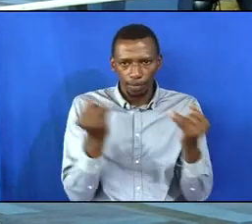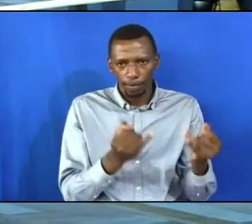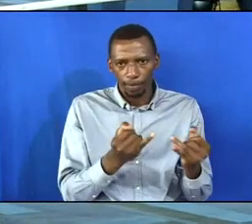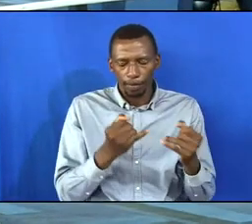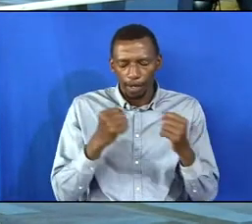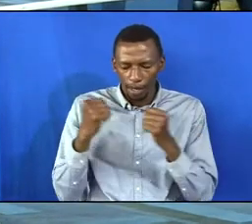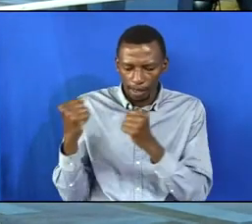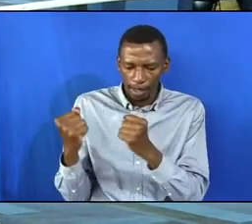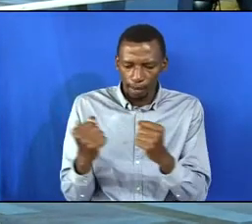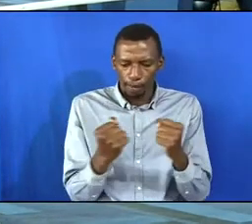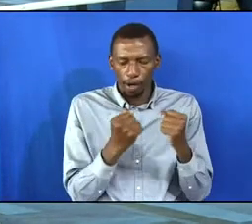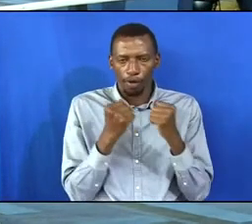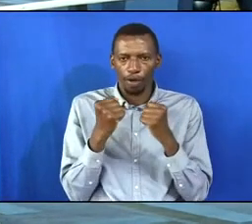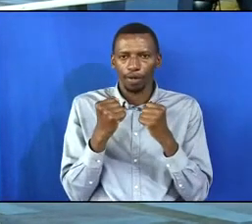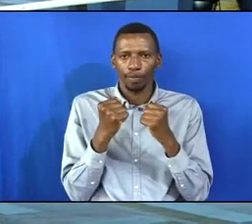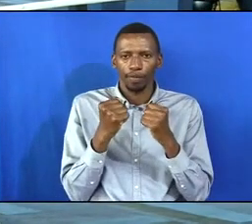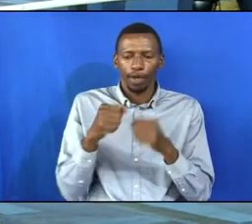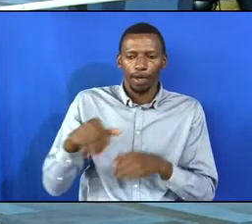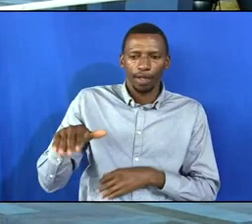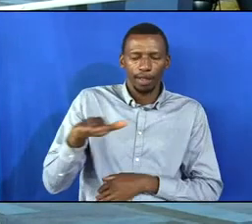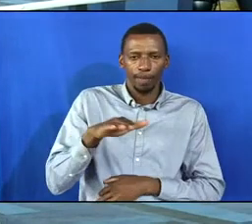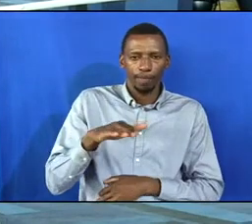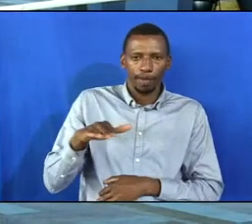presence of the Lord.